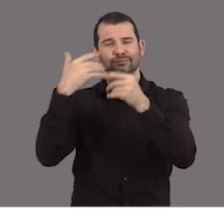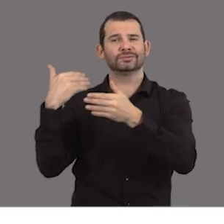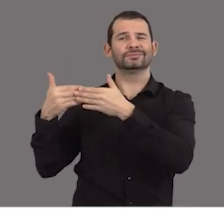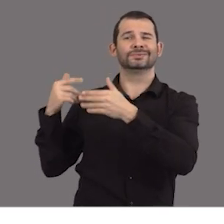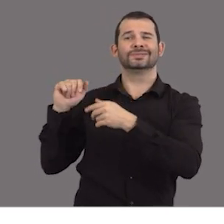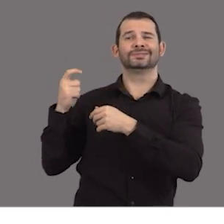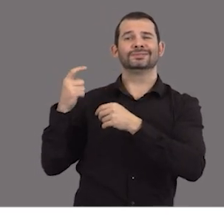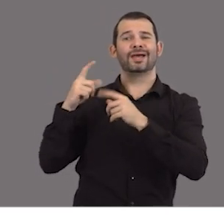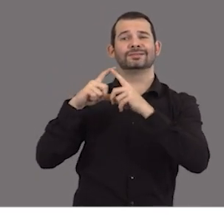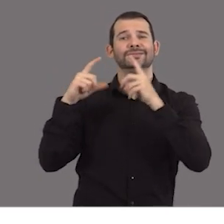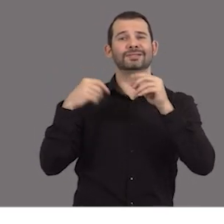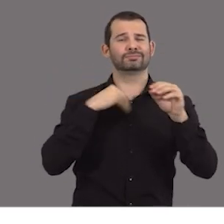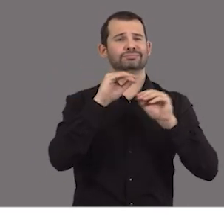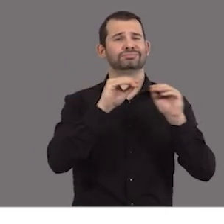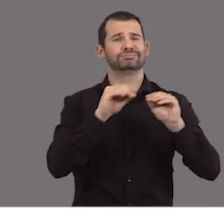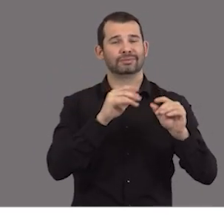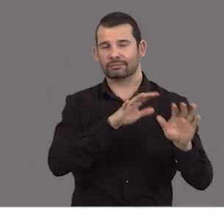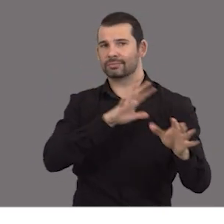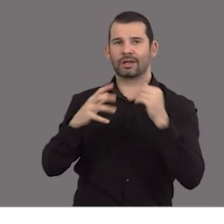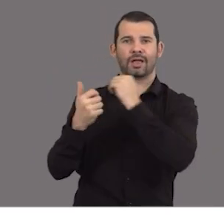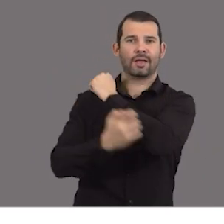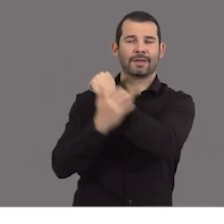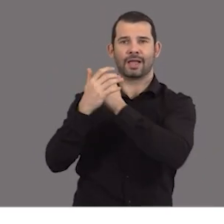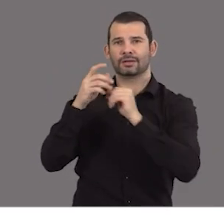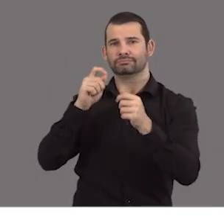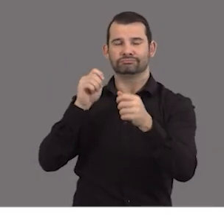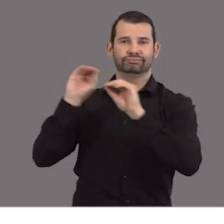using information from the tax slips we entered.